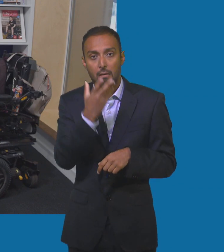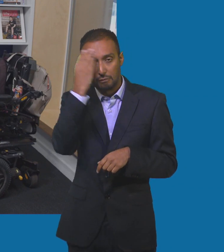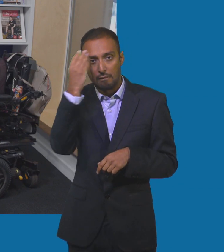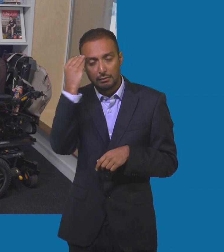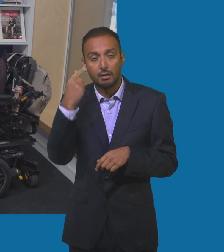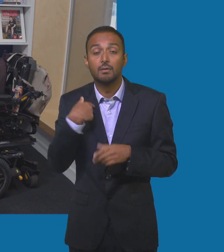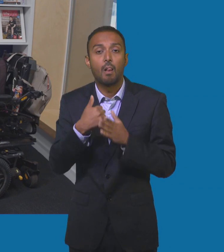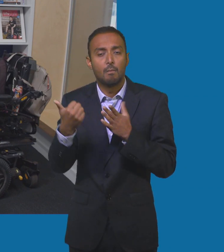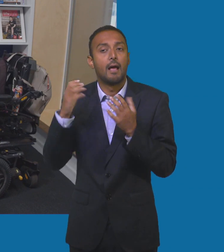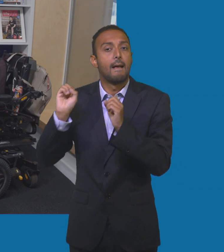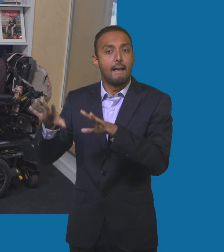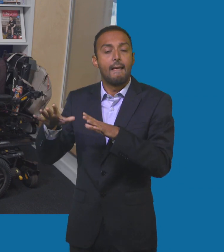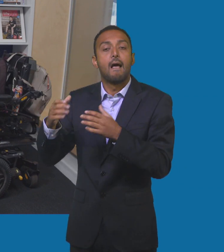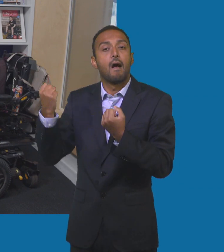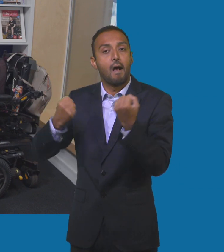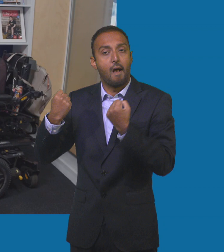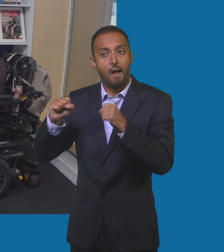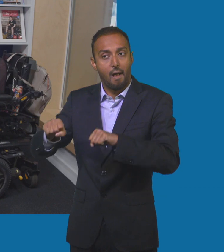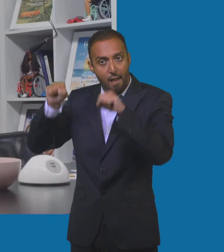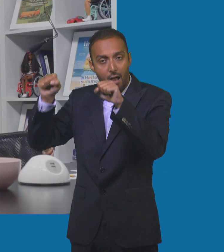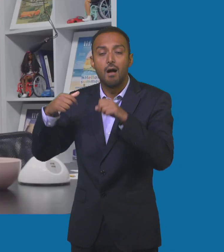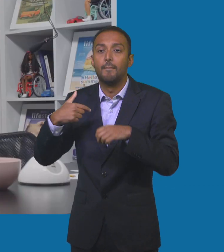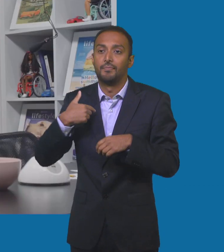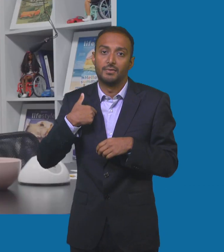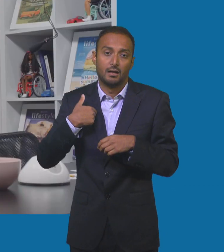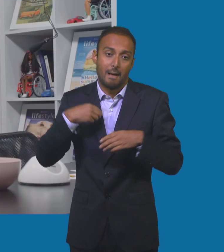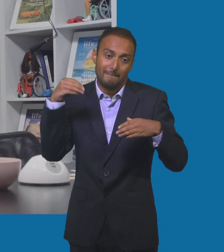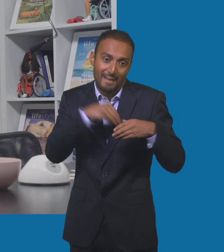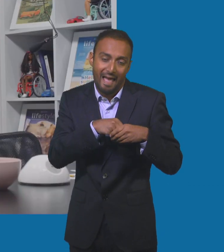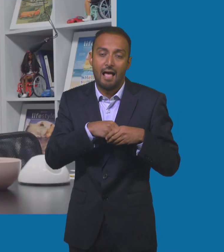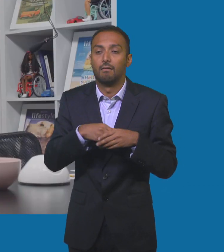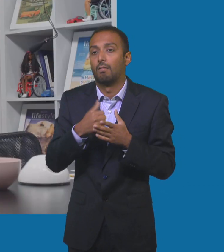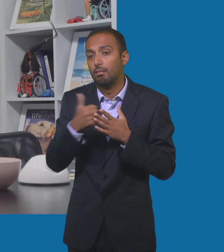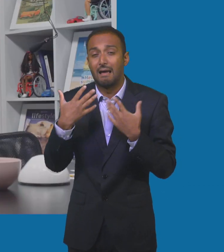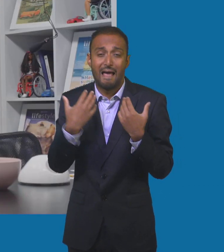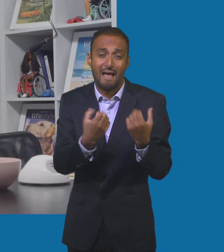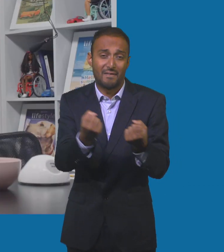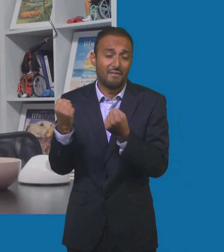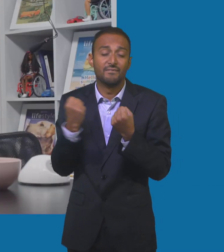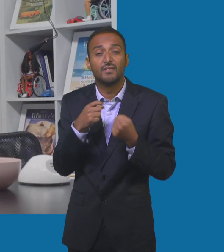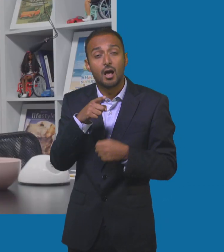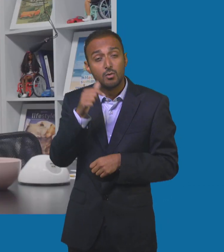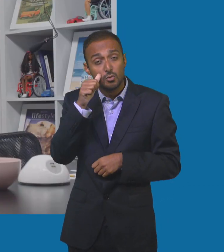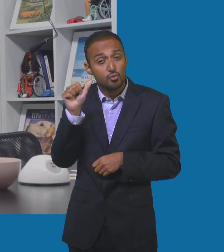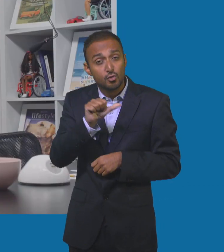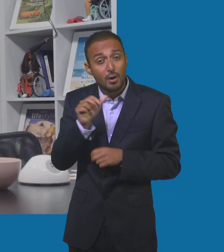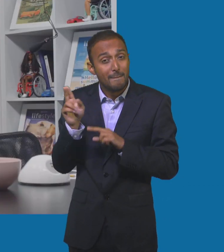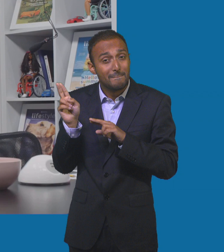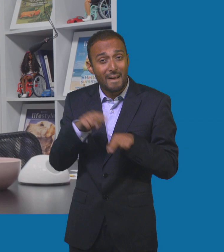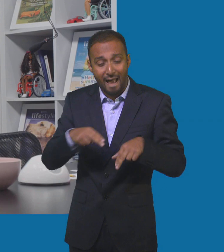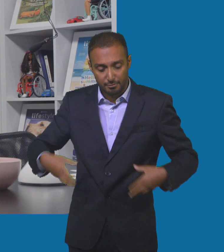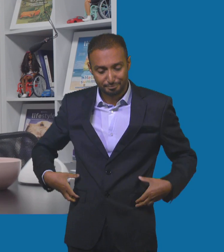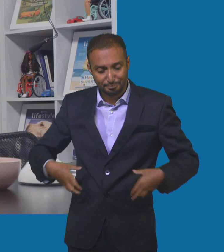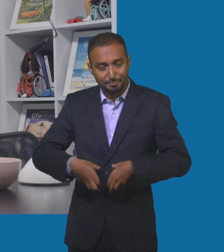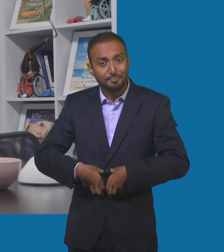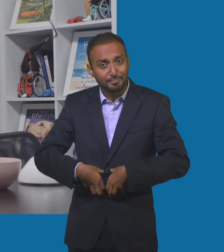leave bags for life and tote bags everywhere, but still. Do you know what we should bring back? Bum bags. Yes. Or, as the Americans say, fanny